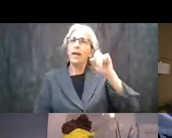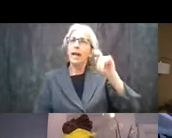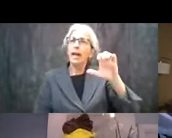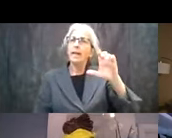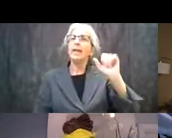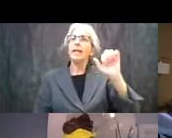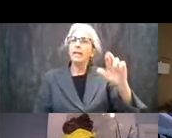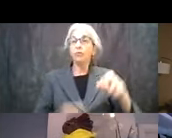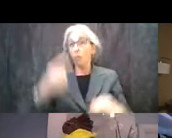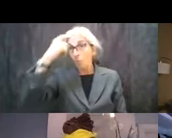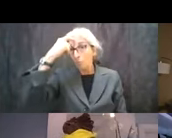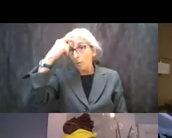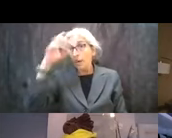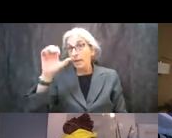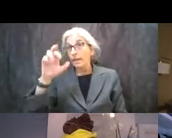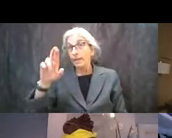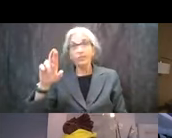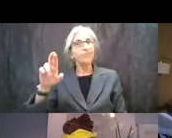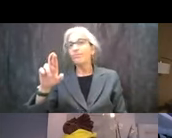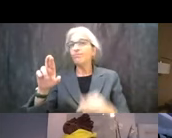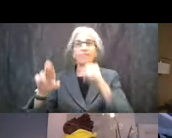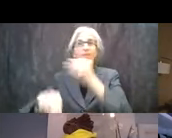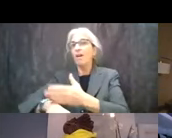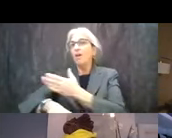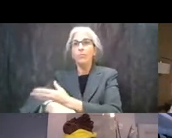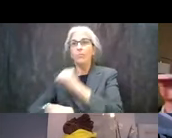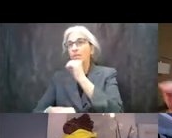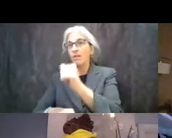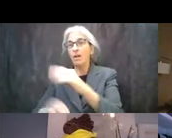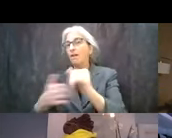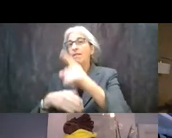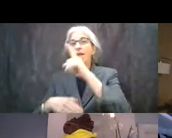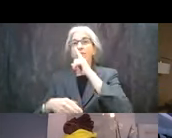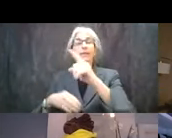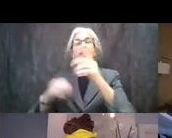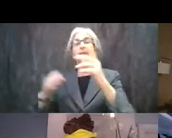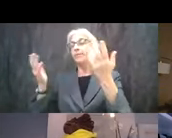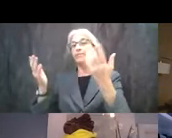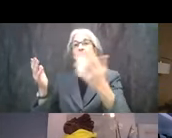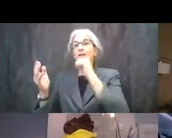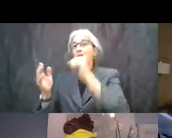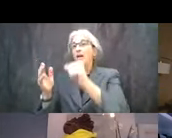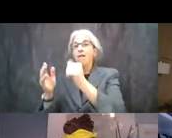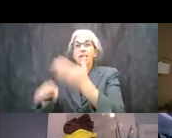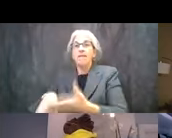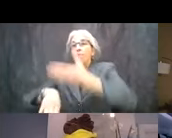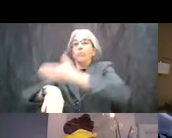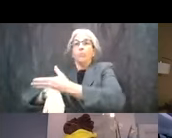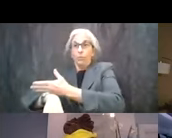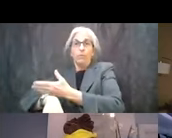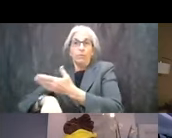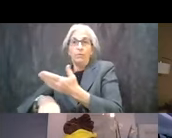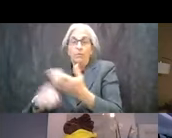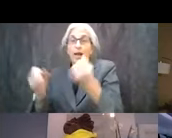where we haven't made much progress, where the mortality is pretty much flat. There hasn't been these sorts of gains. So